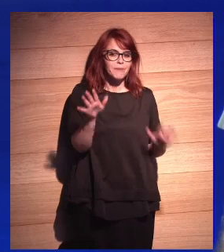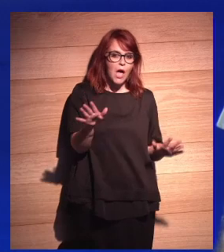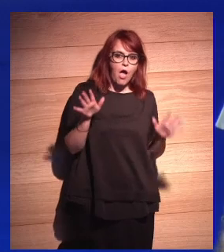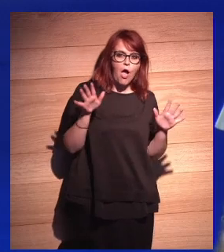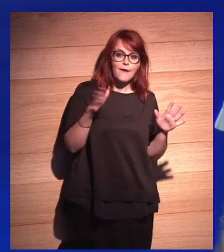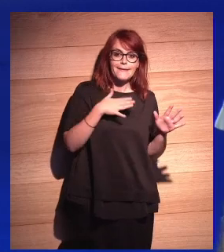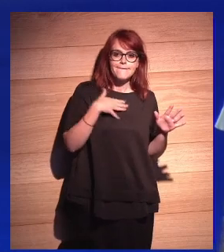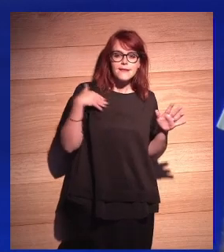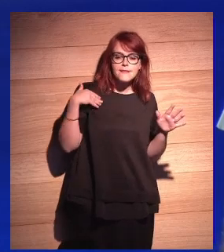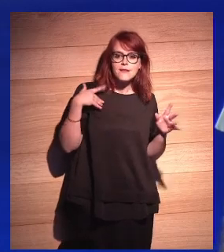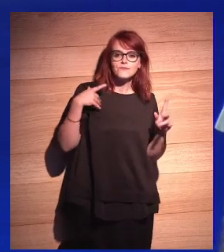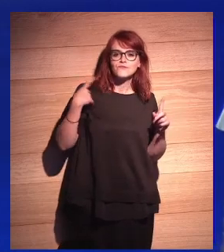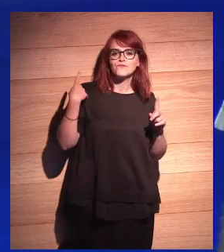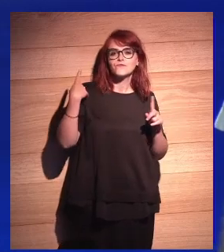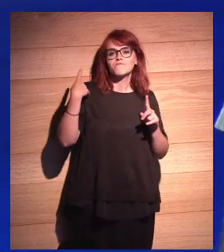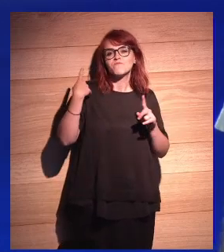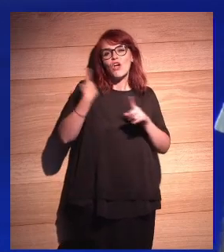tried to